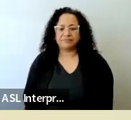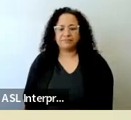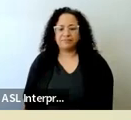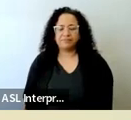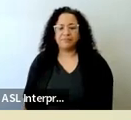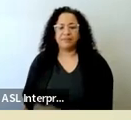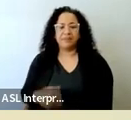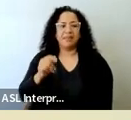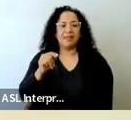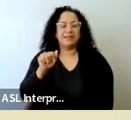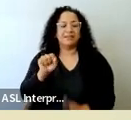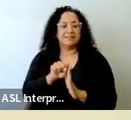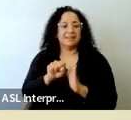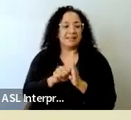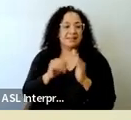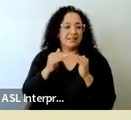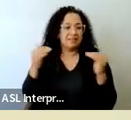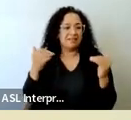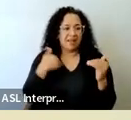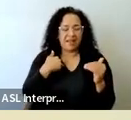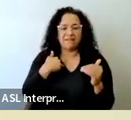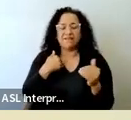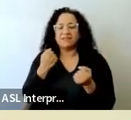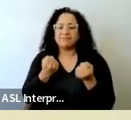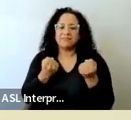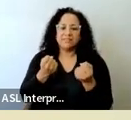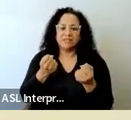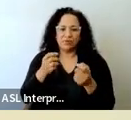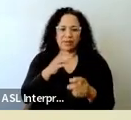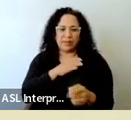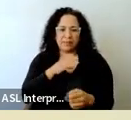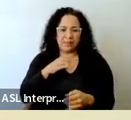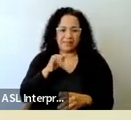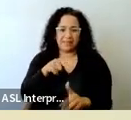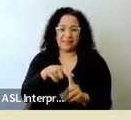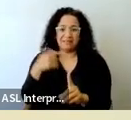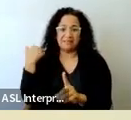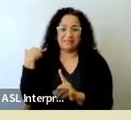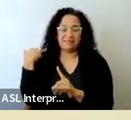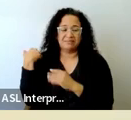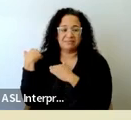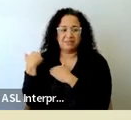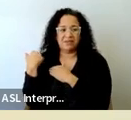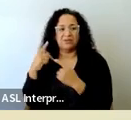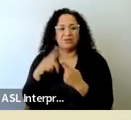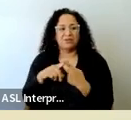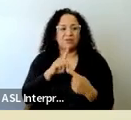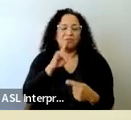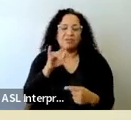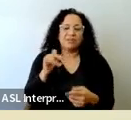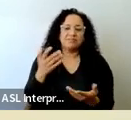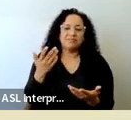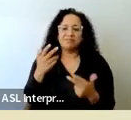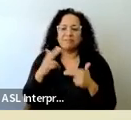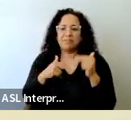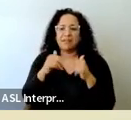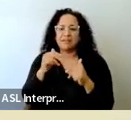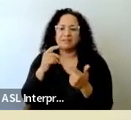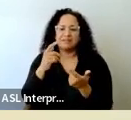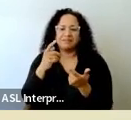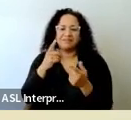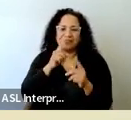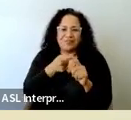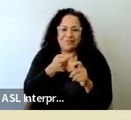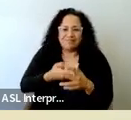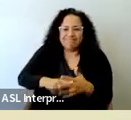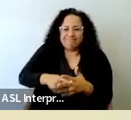And at the state level, there was also a steering committee. And the steering committee really was charged with really sort of, again, we were building this from scratch and knowing